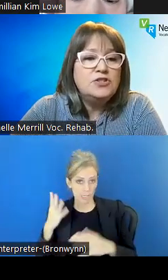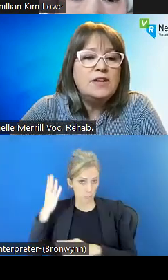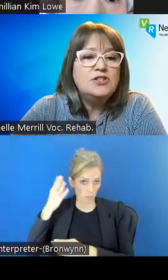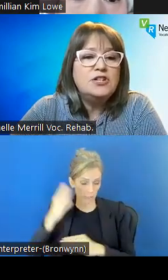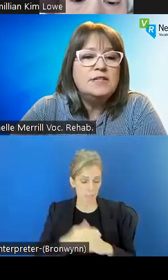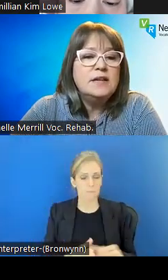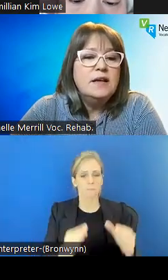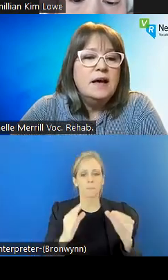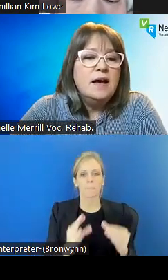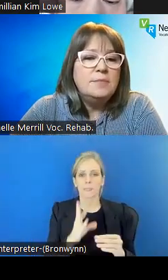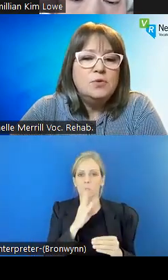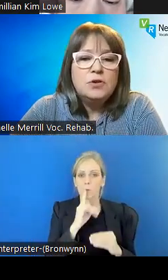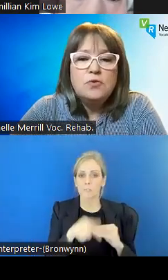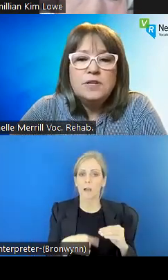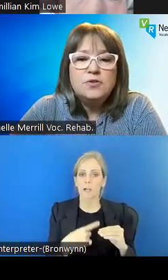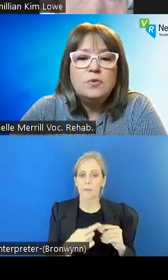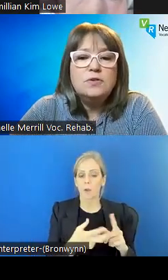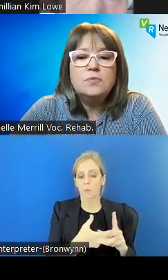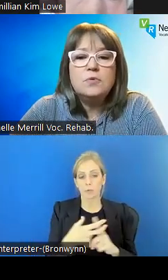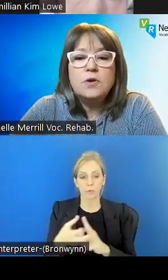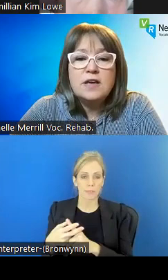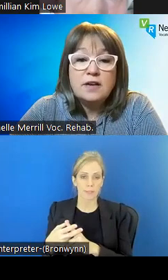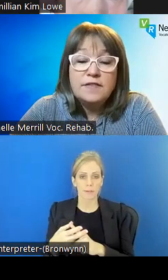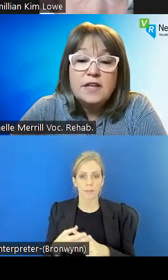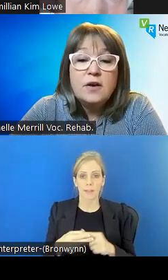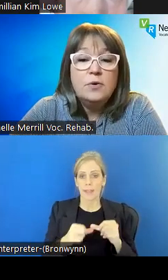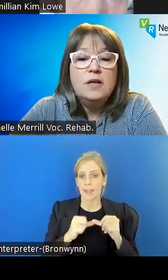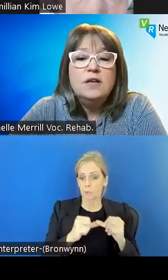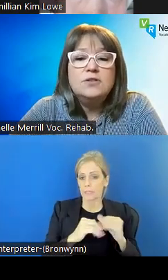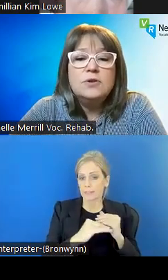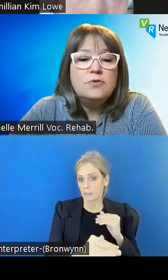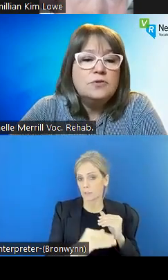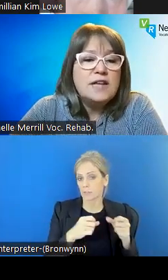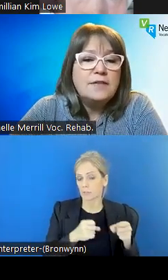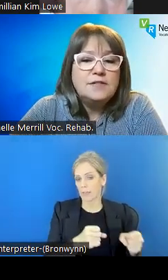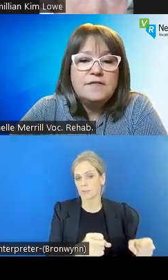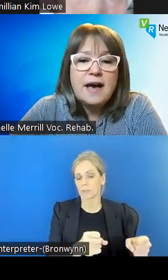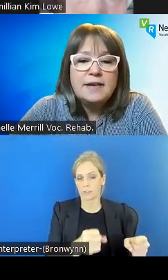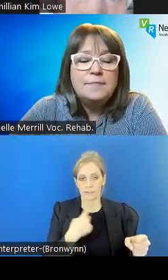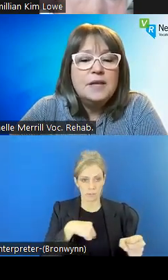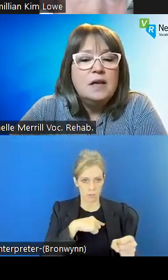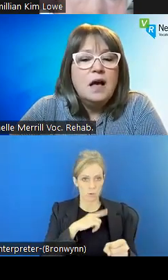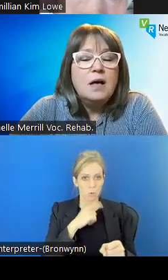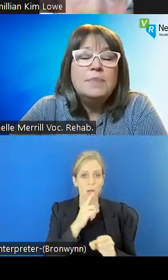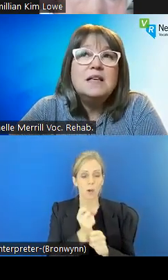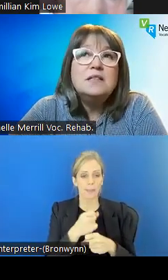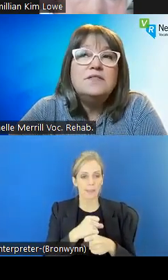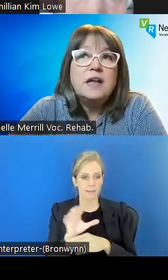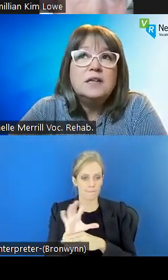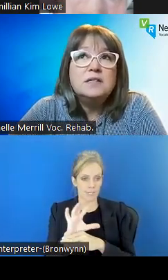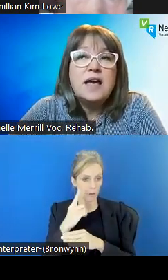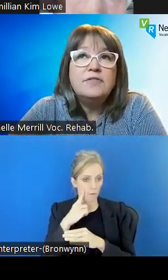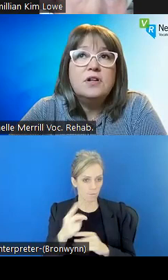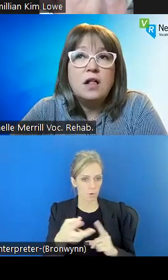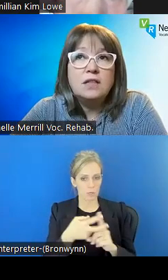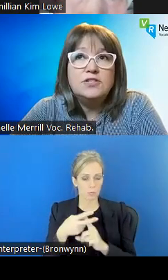retention strategies, new recruitment tools. We're working on a video to recruit staff to Nevada. Because Nevada